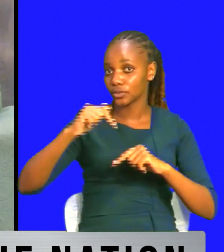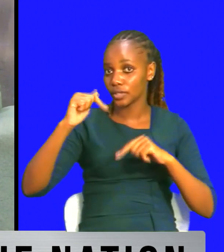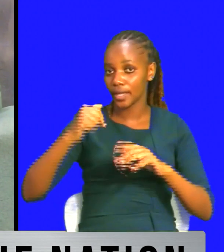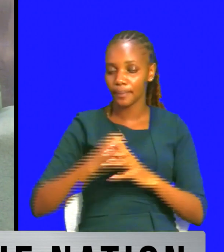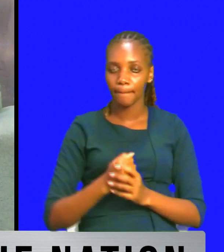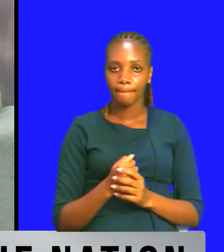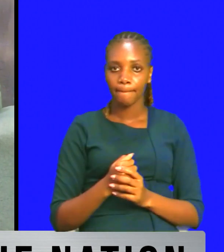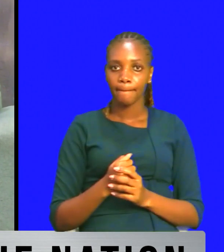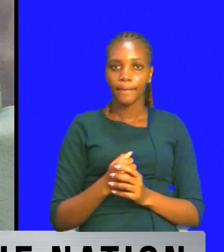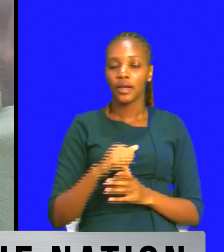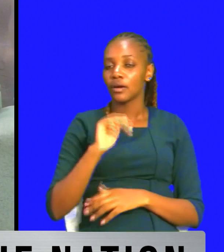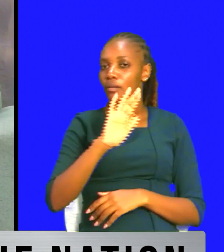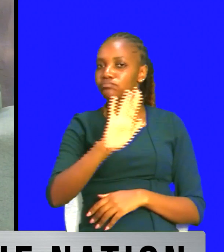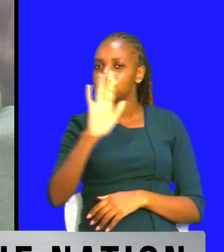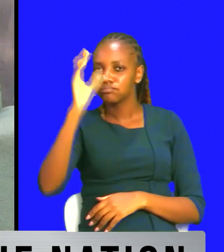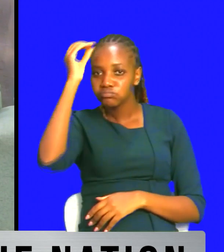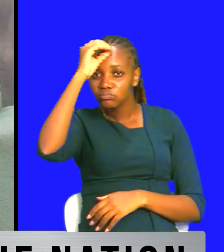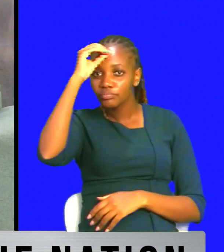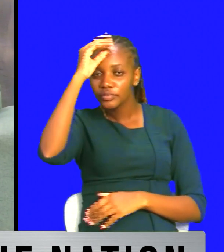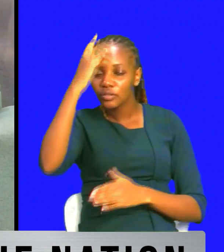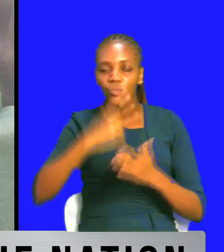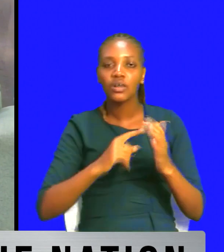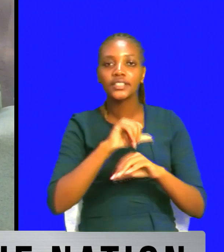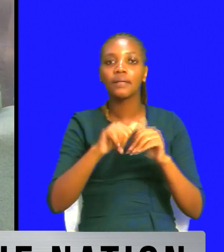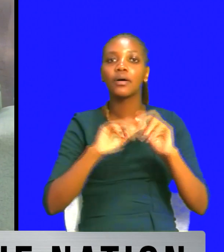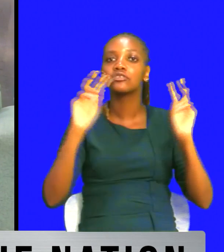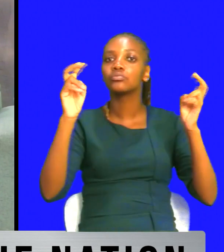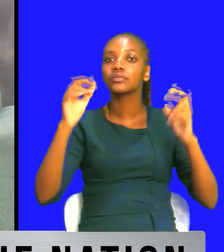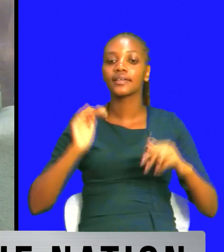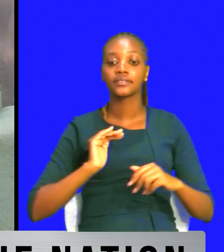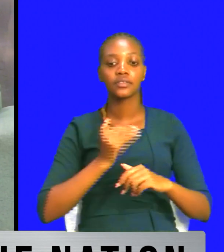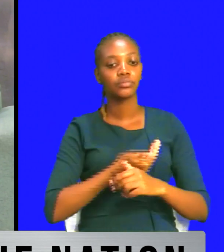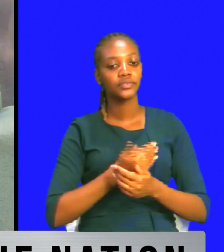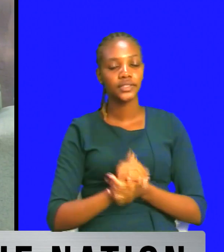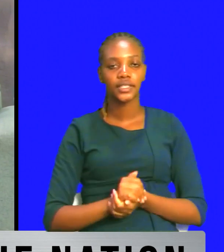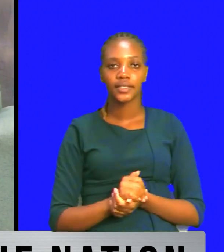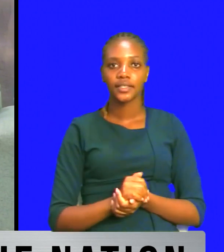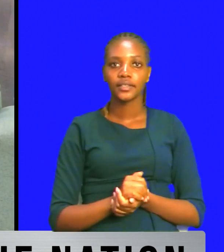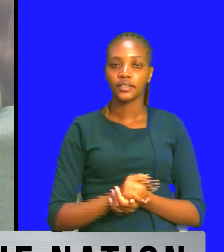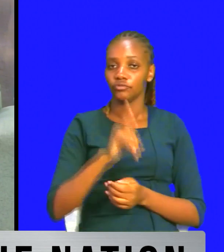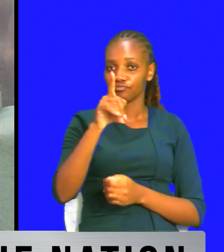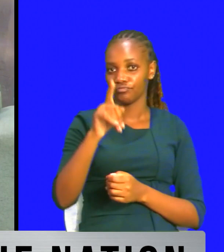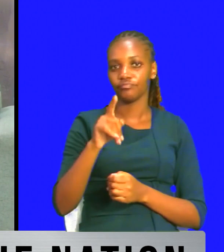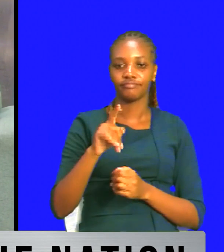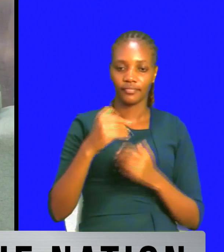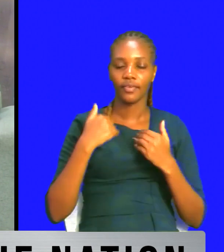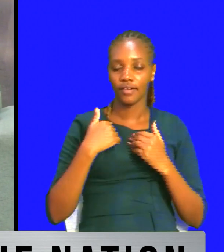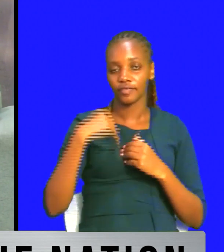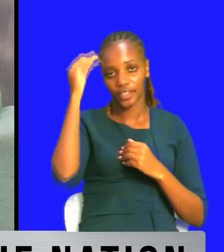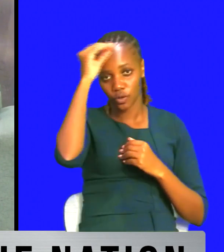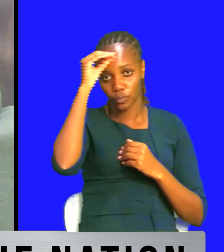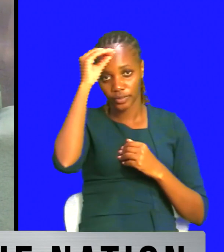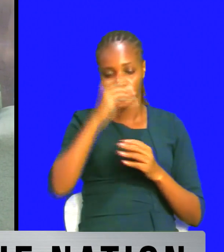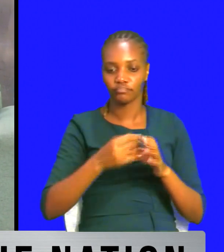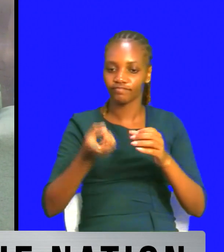Politics Today. What are your views about the topics we've talked about here? Wewe ndio kusema, wewe ndio mwananchi. Get in